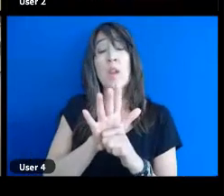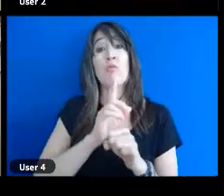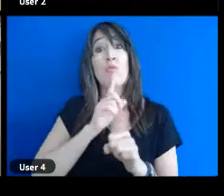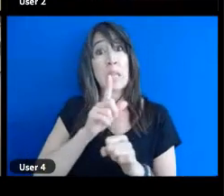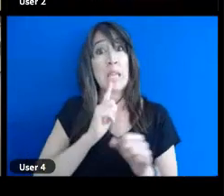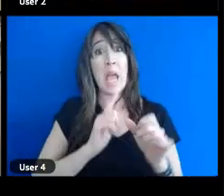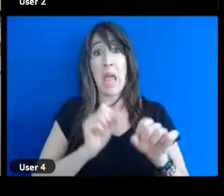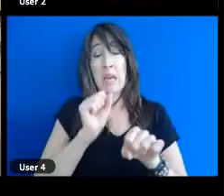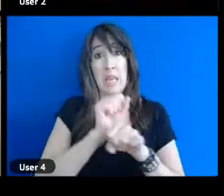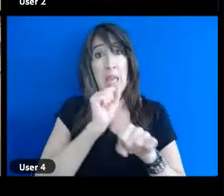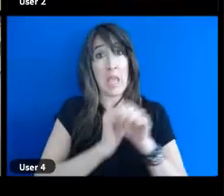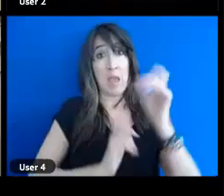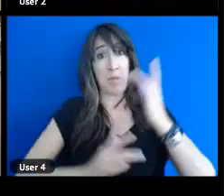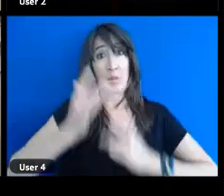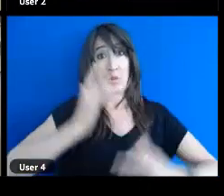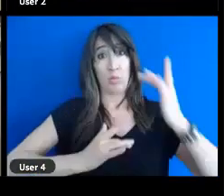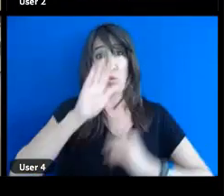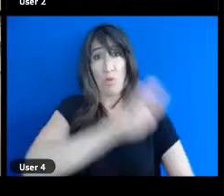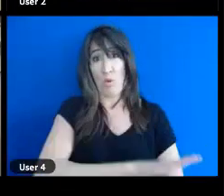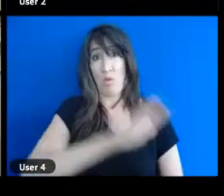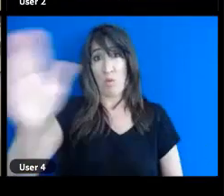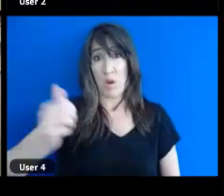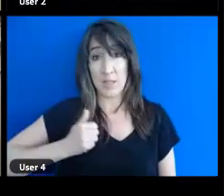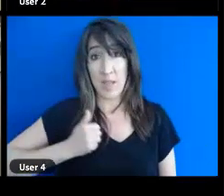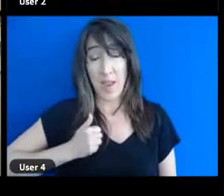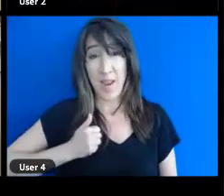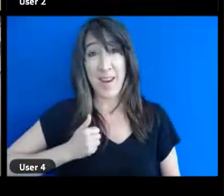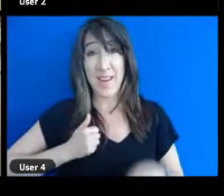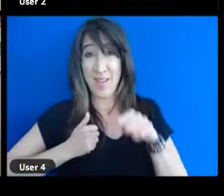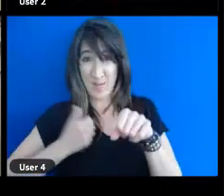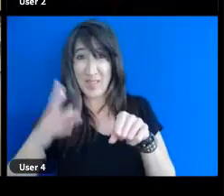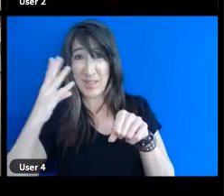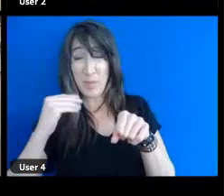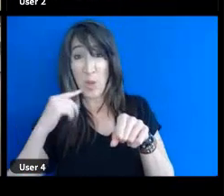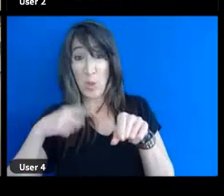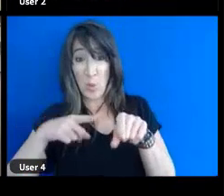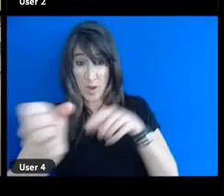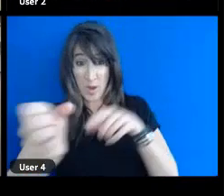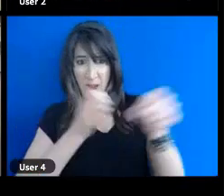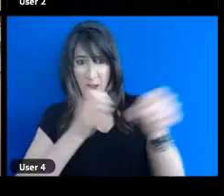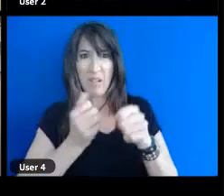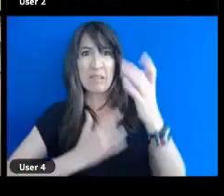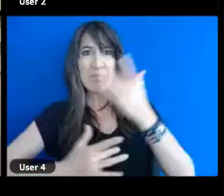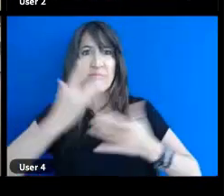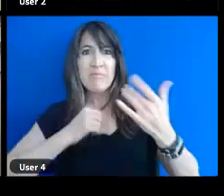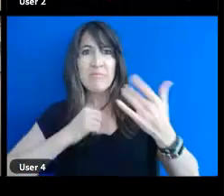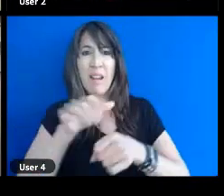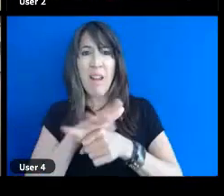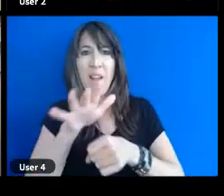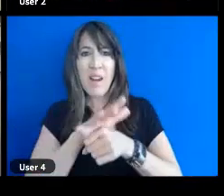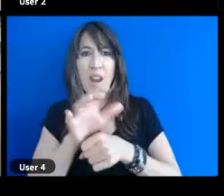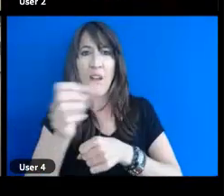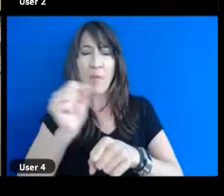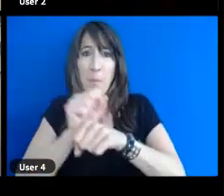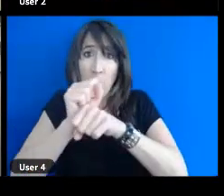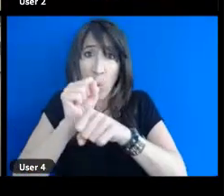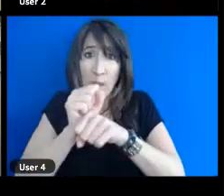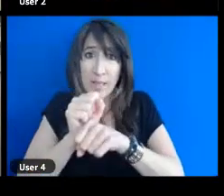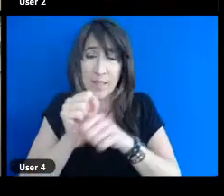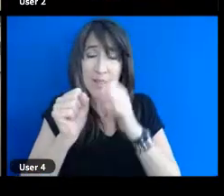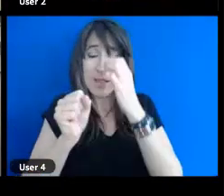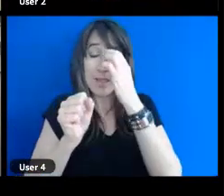facing fairly significant labor shortages in Canada. You probably experienced this as you were hiring before March of this year.